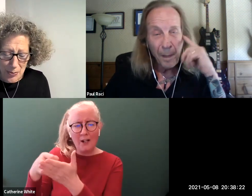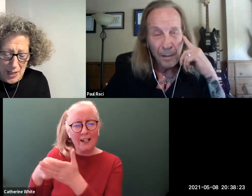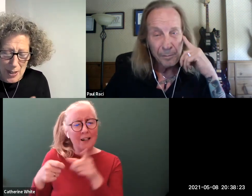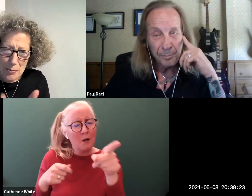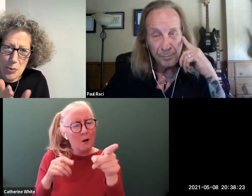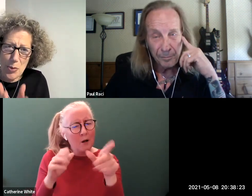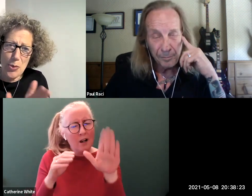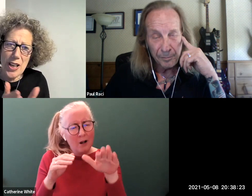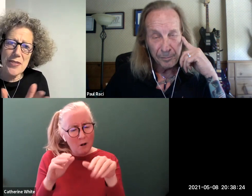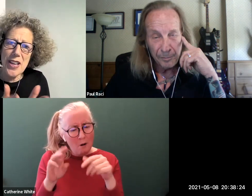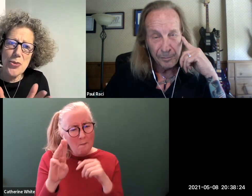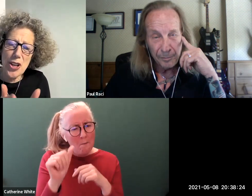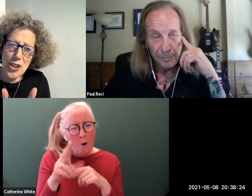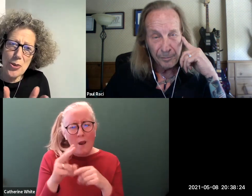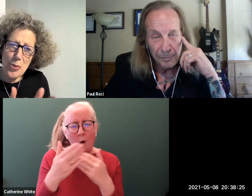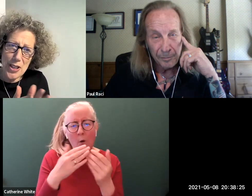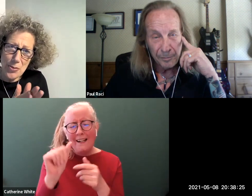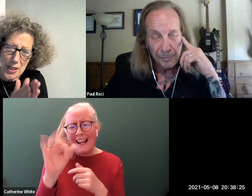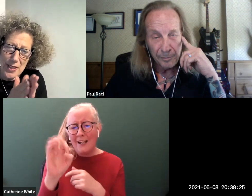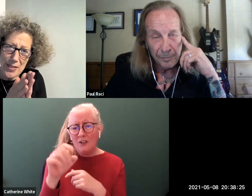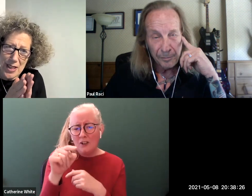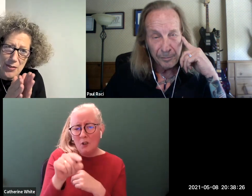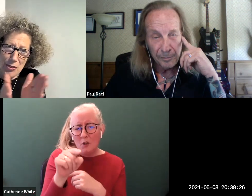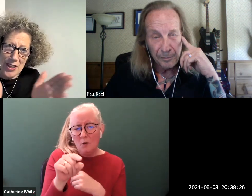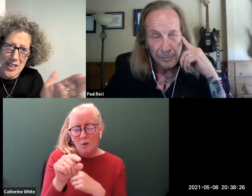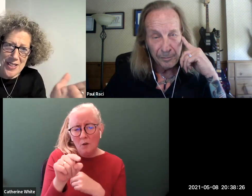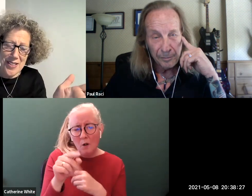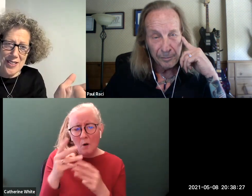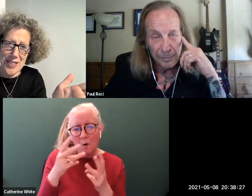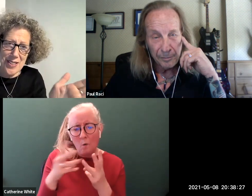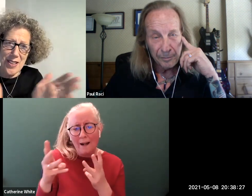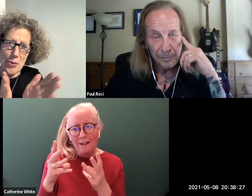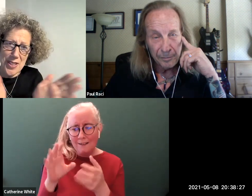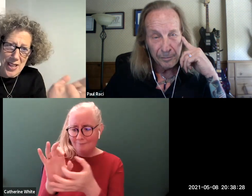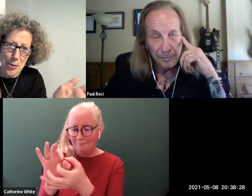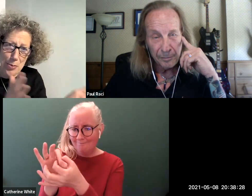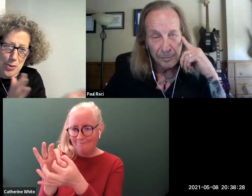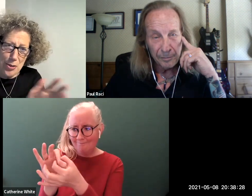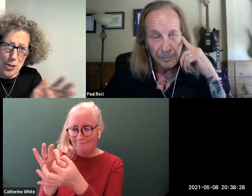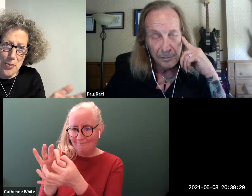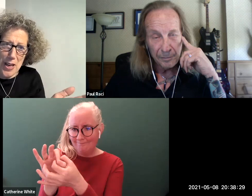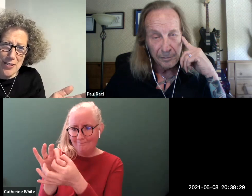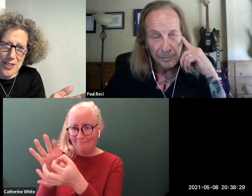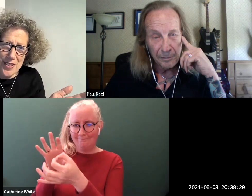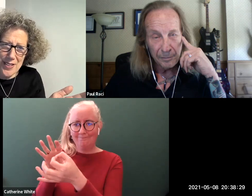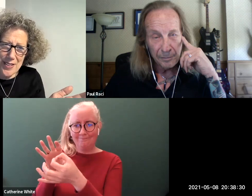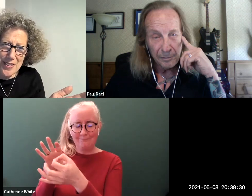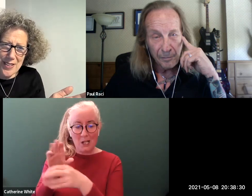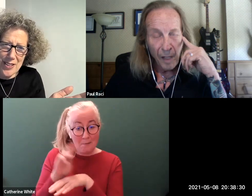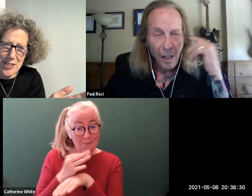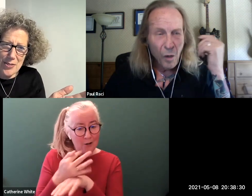Paul? I mean, what kind of age were you when if you like that distance was there with you and your